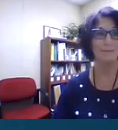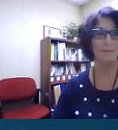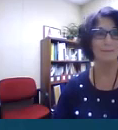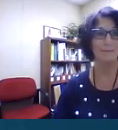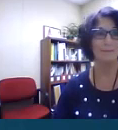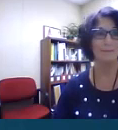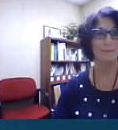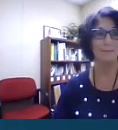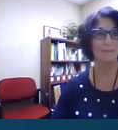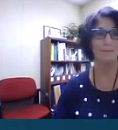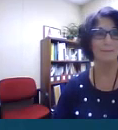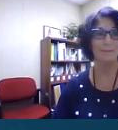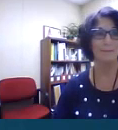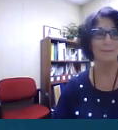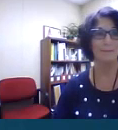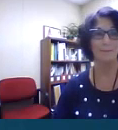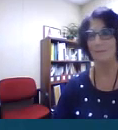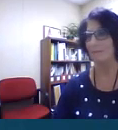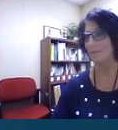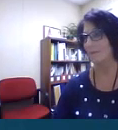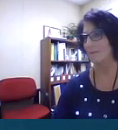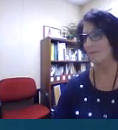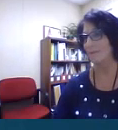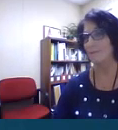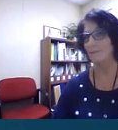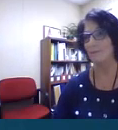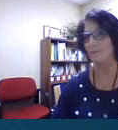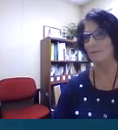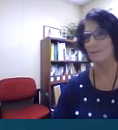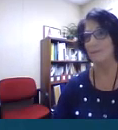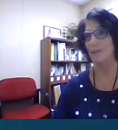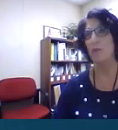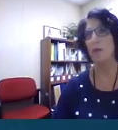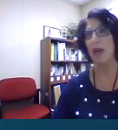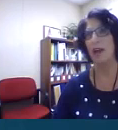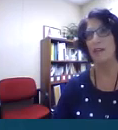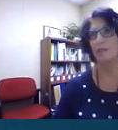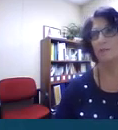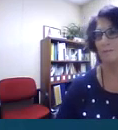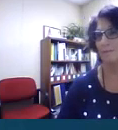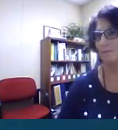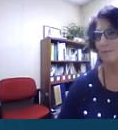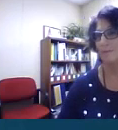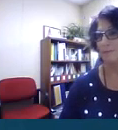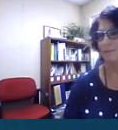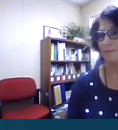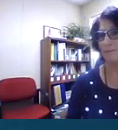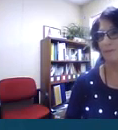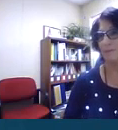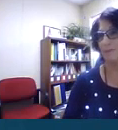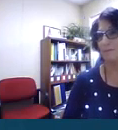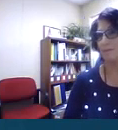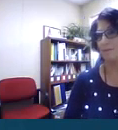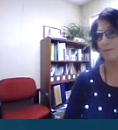Boogie. This young gentleman was able to get Tesla to go smoke-free nationwide. So that's a big win that he was able to